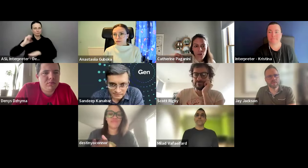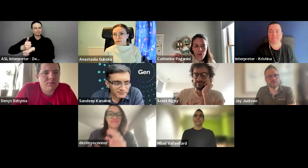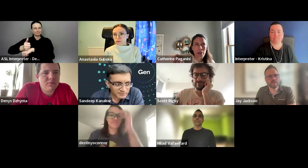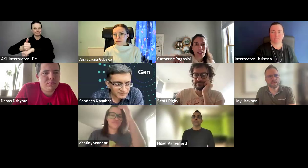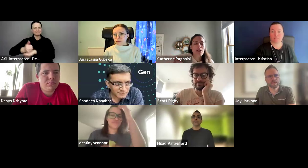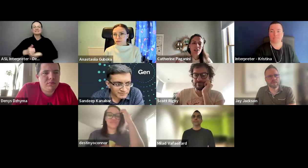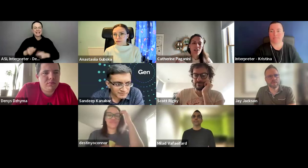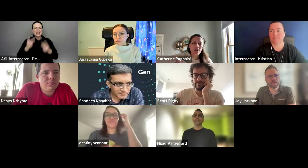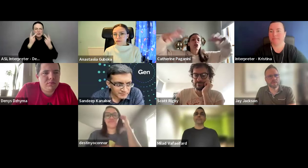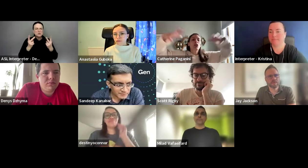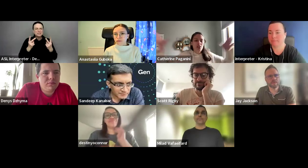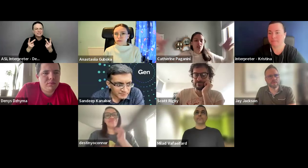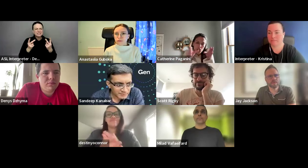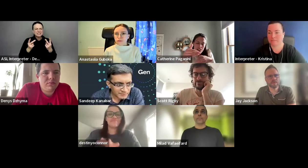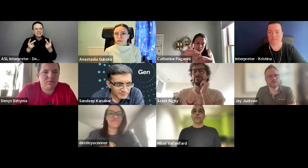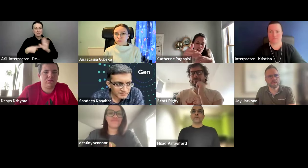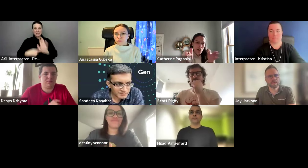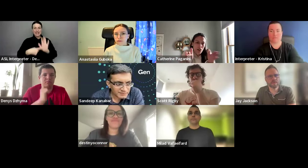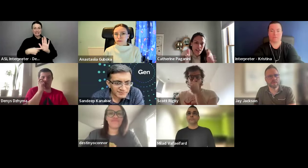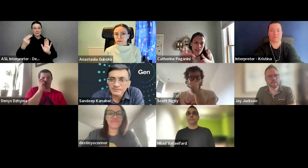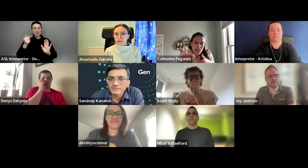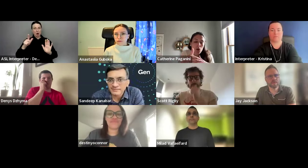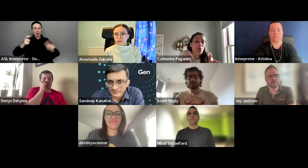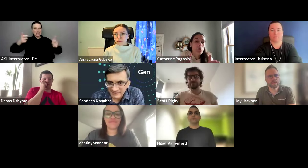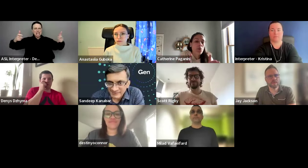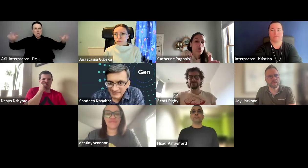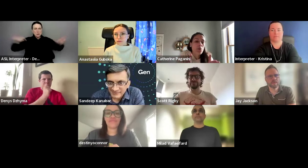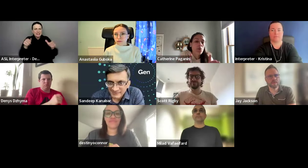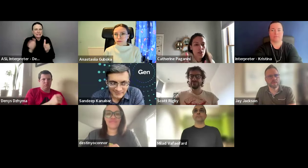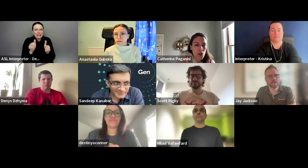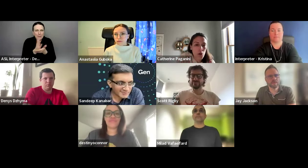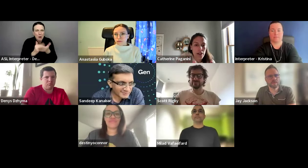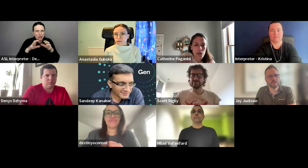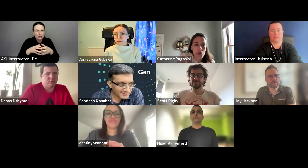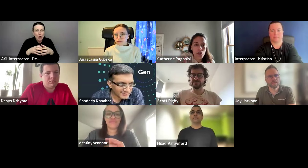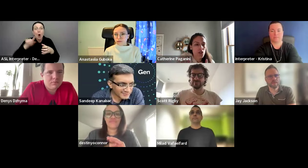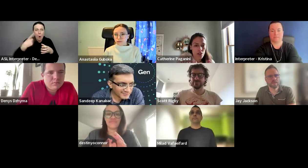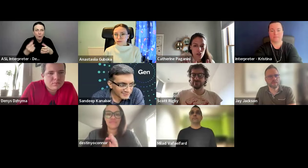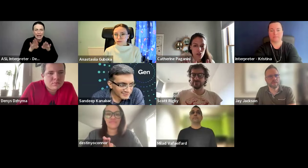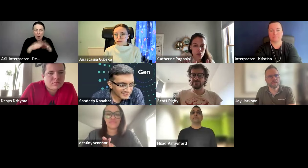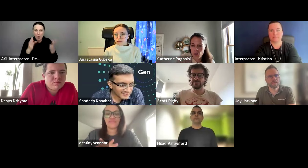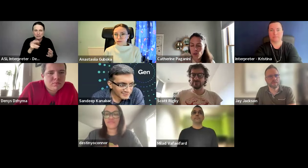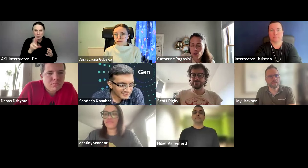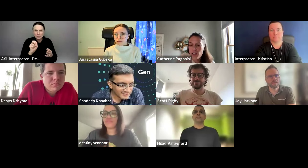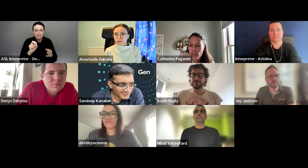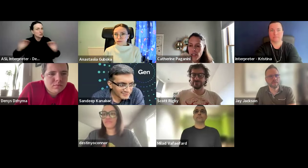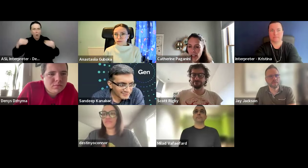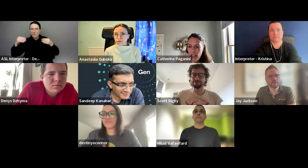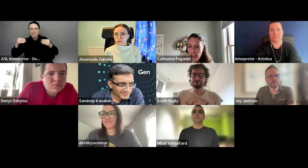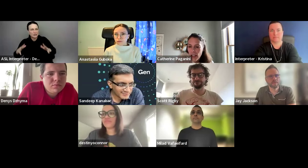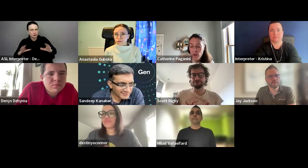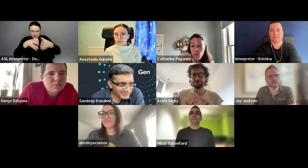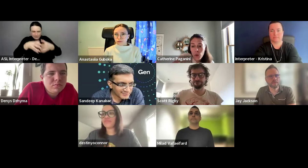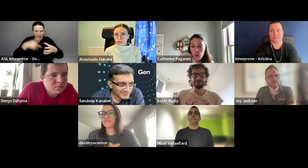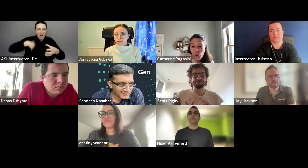And you can see the exhibit hall is huge. This is just a little part, and that's only open source. So that's no vendors. It's just open